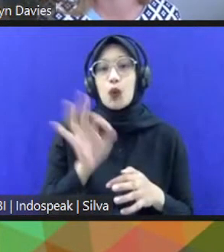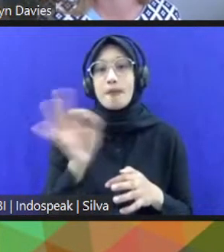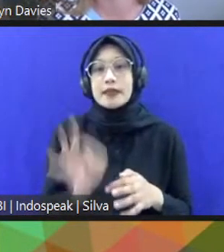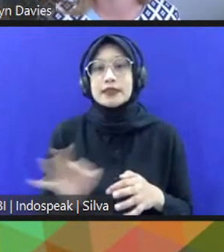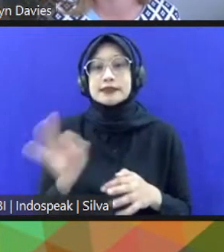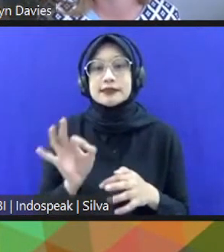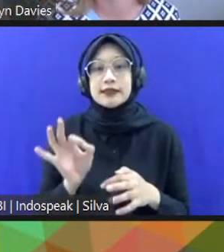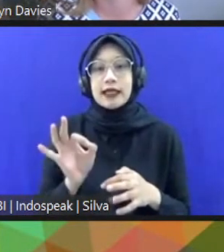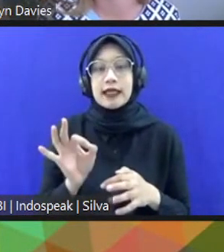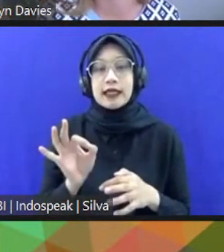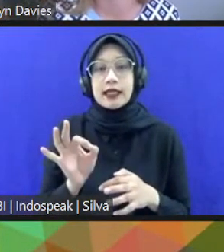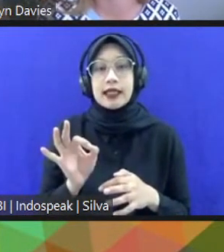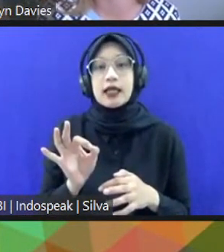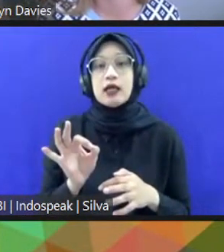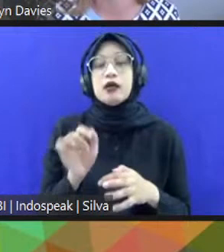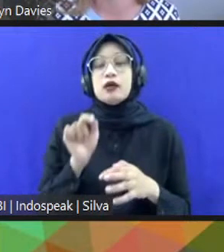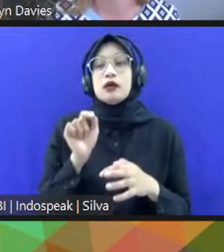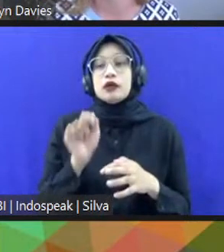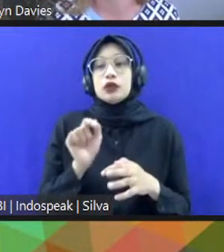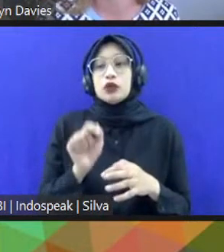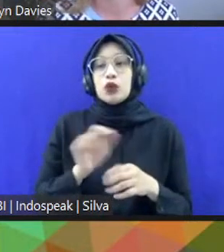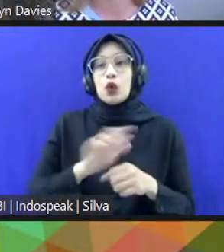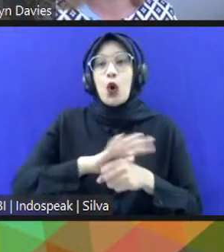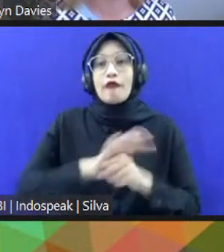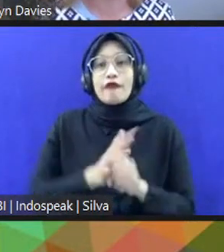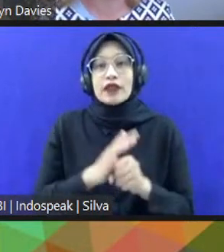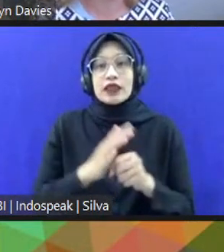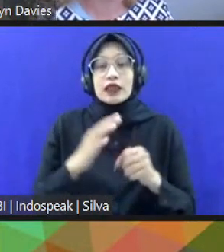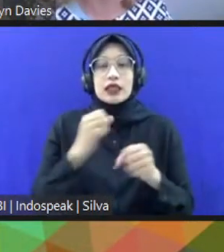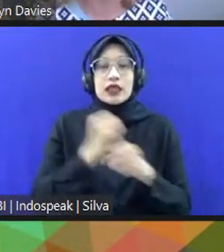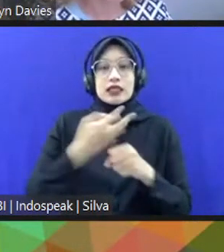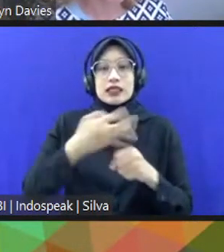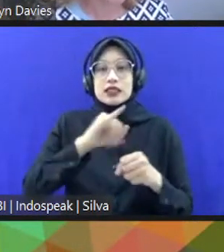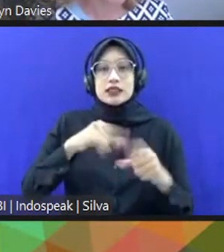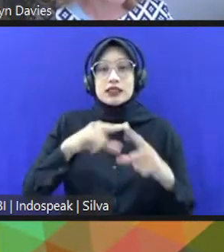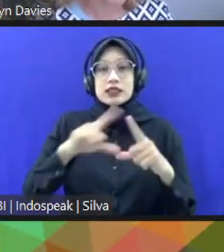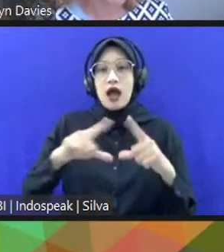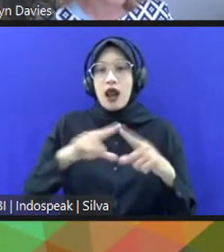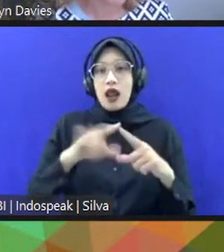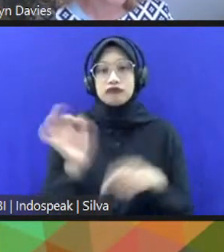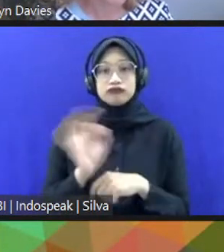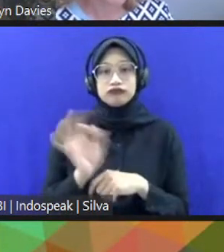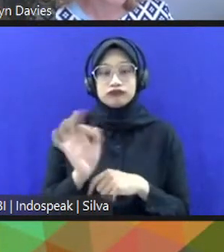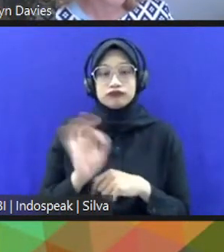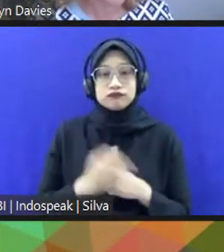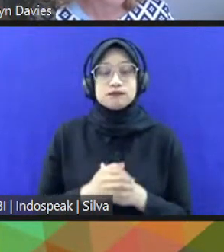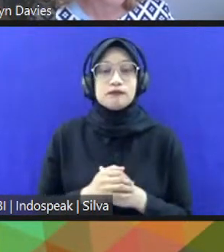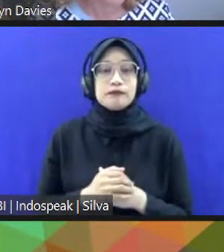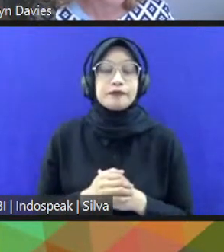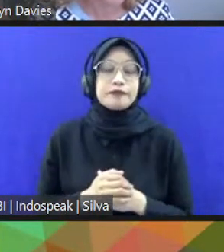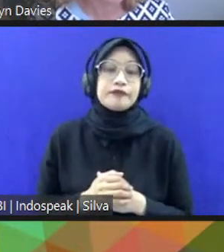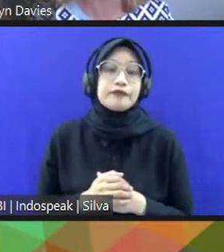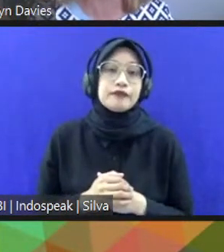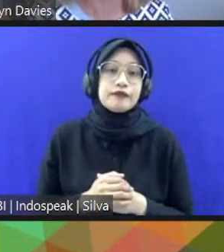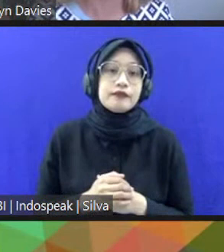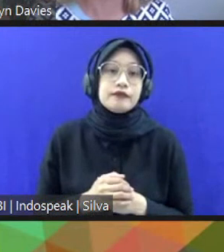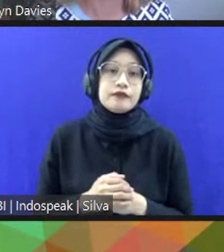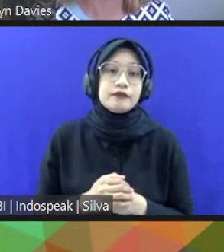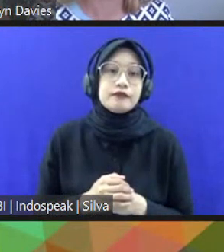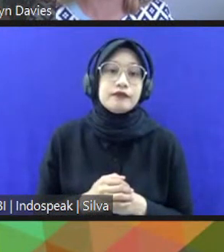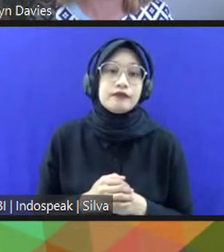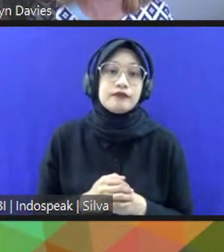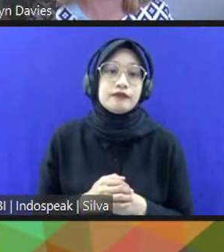actually asymptomatic. And unfortunately, our vital registration data is not really good. So we don't